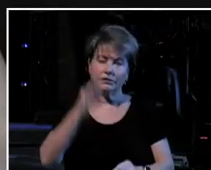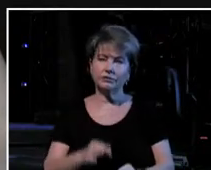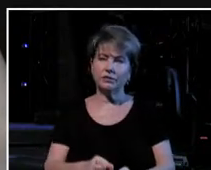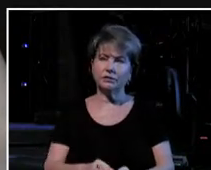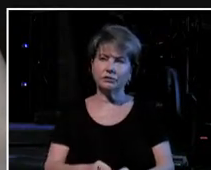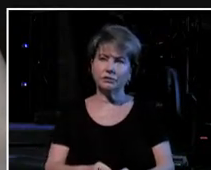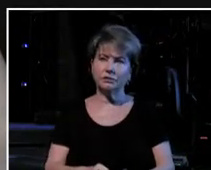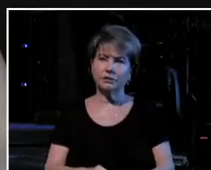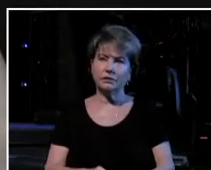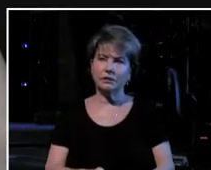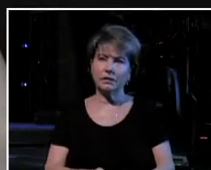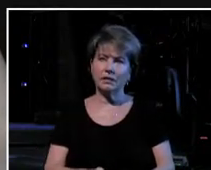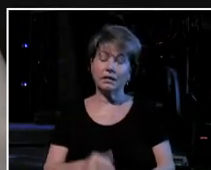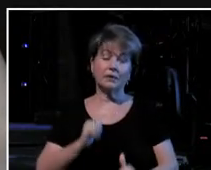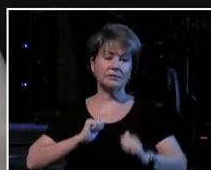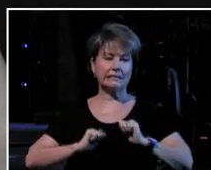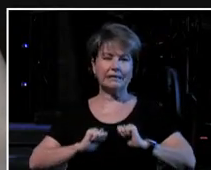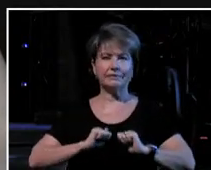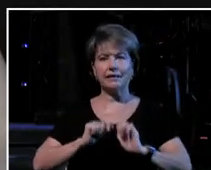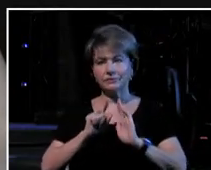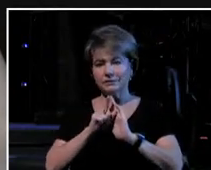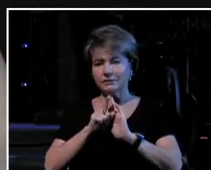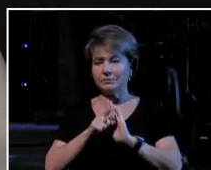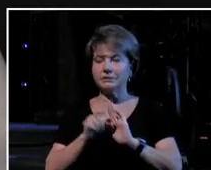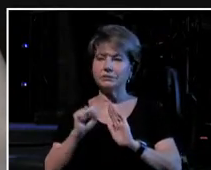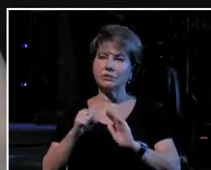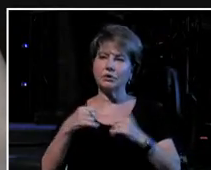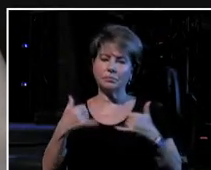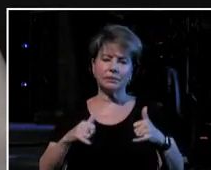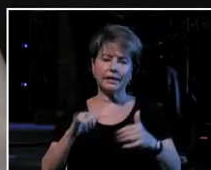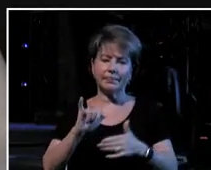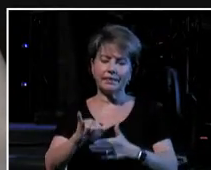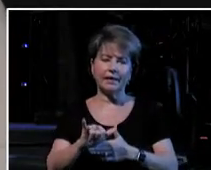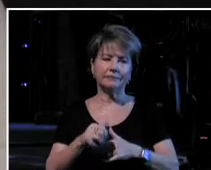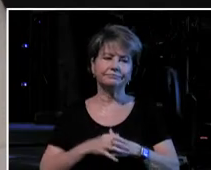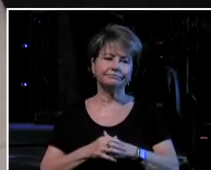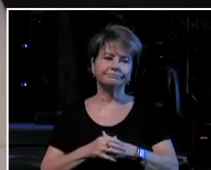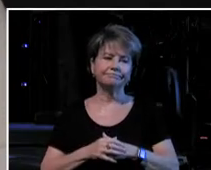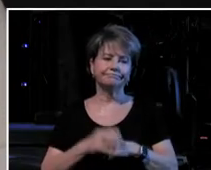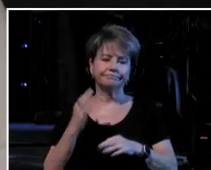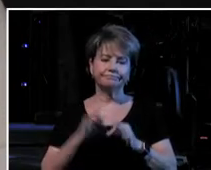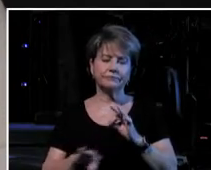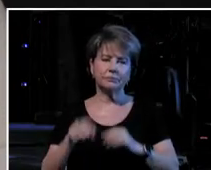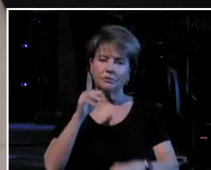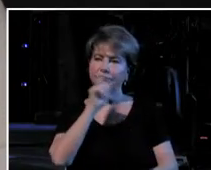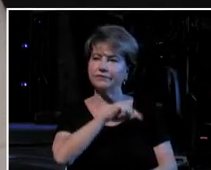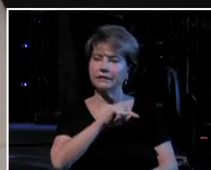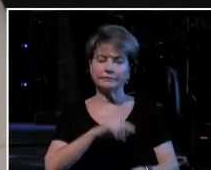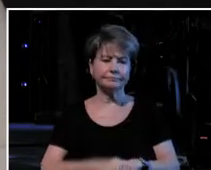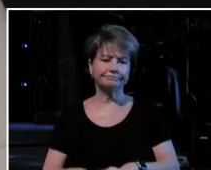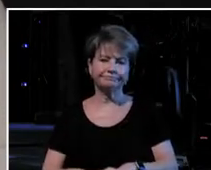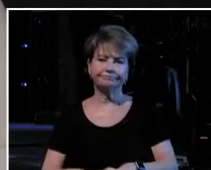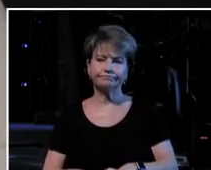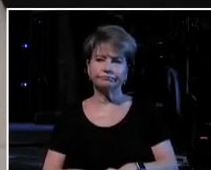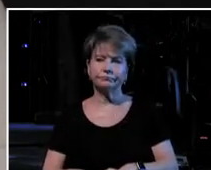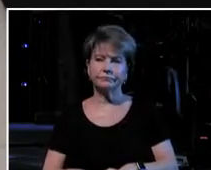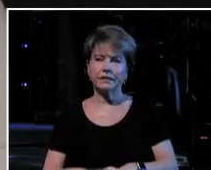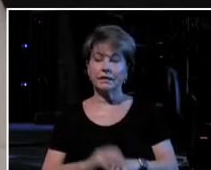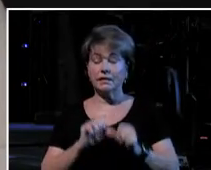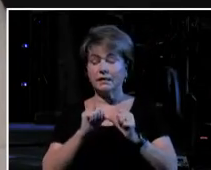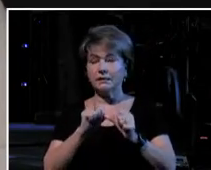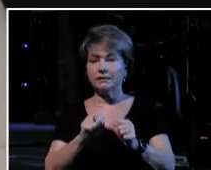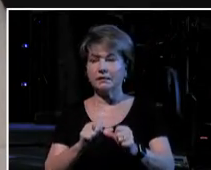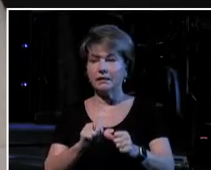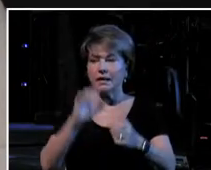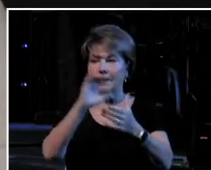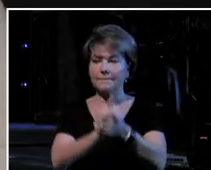an actress, so playing the part of a Christian came pretty easy to me. Time moved on and I continued my charade, and I married